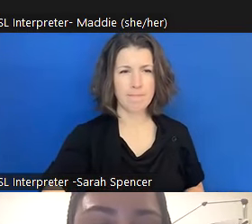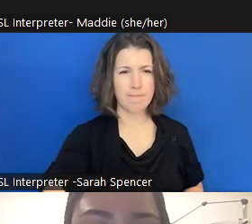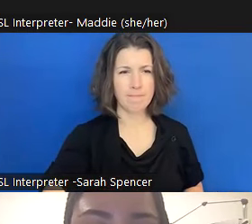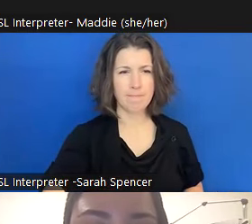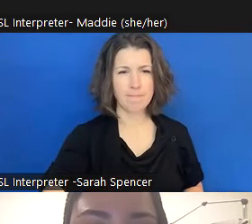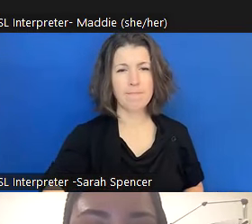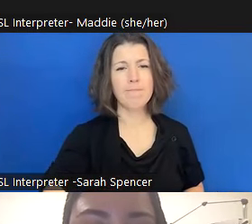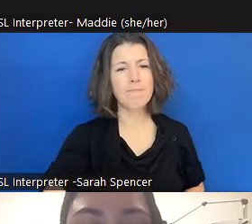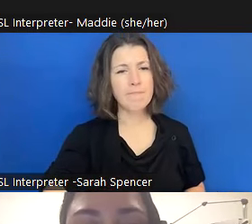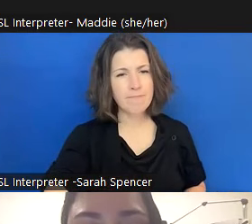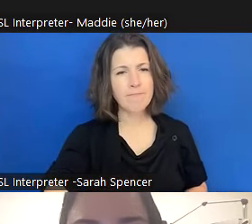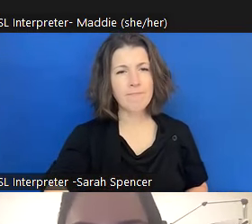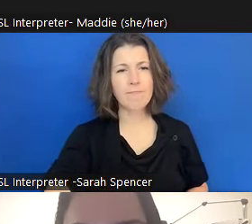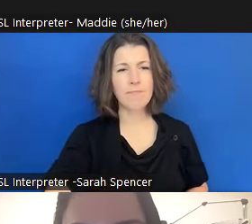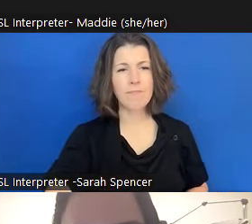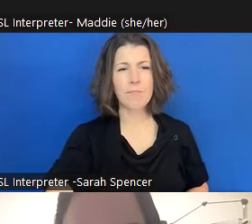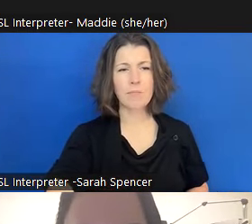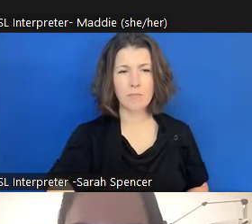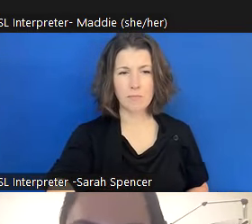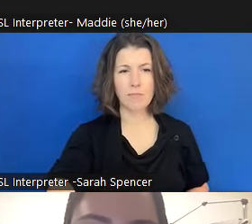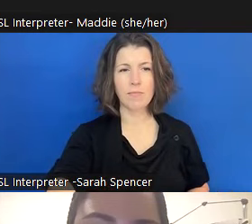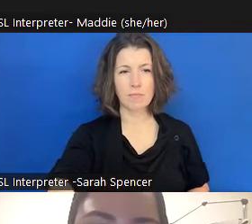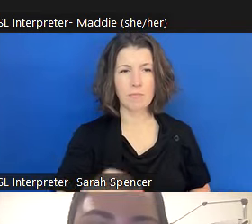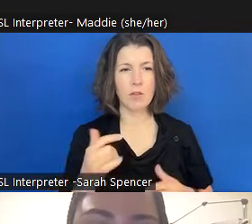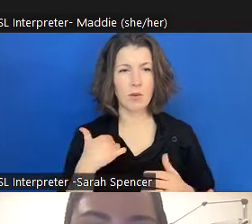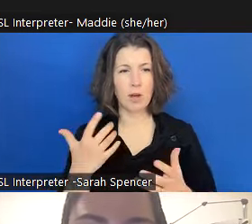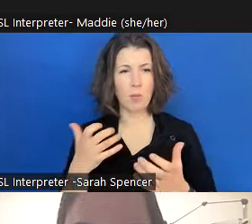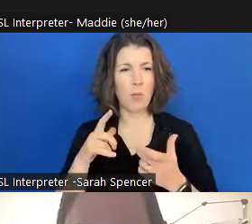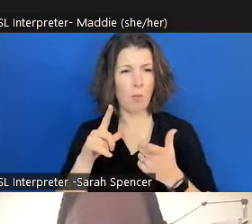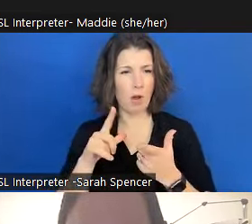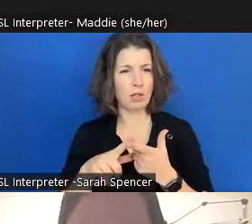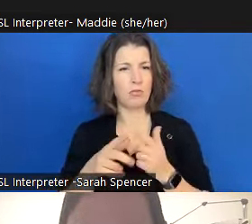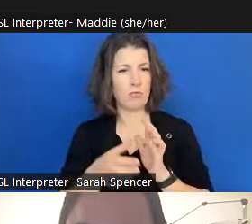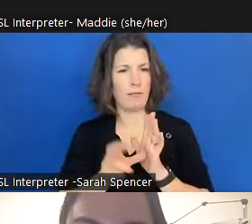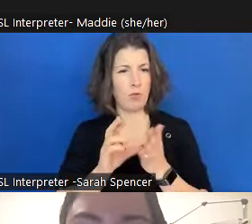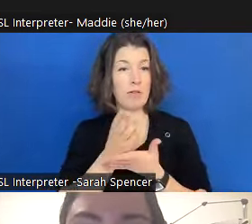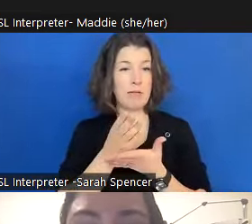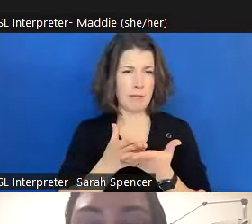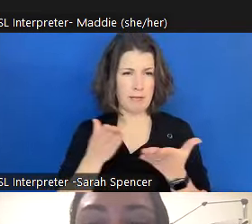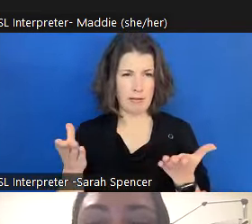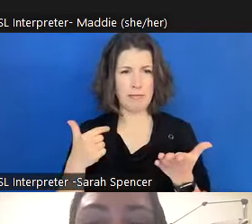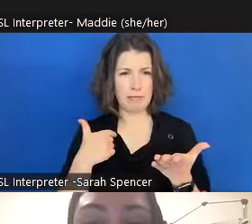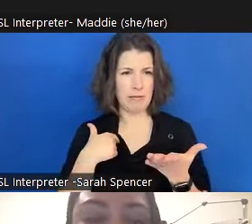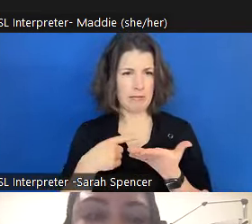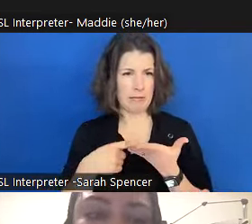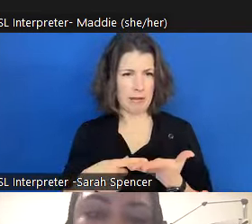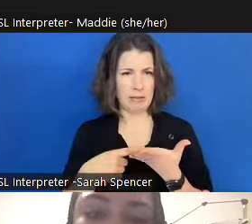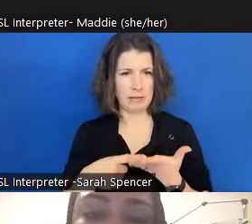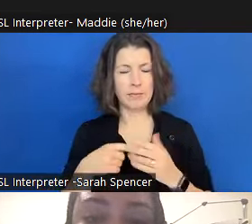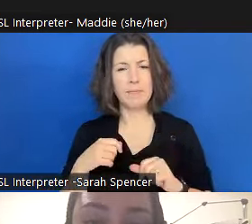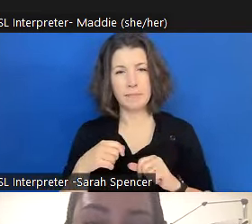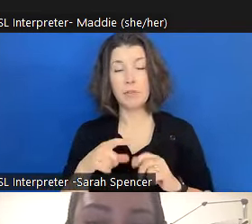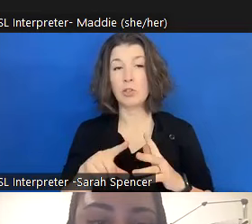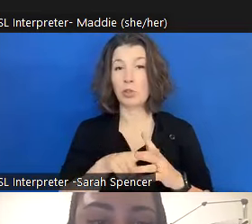So I want to go over a few of the tools I discussed in a little bit more detail. Starting off